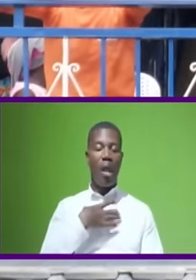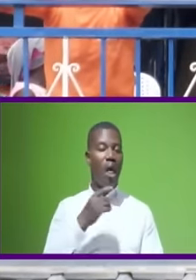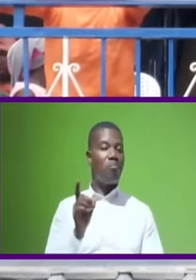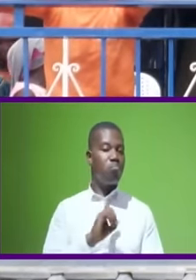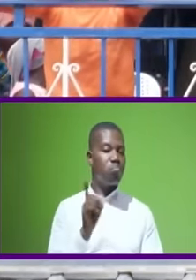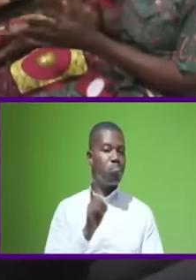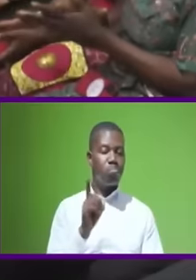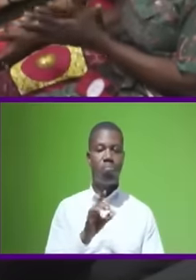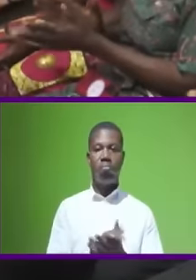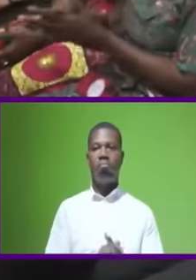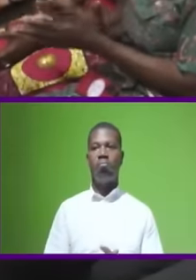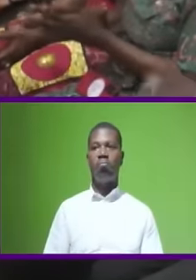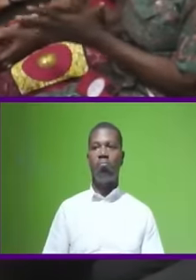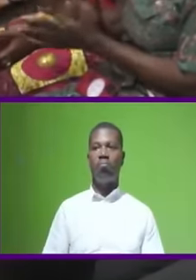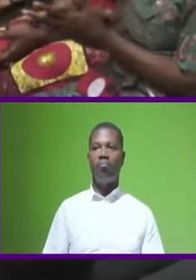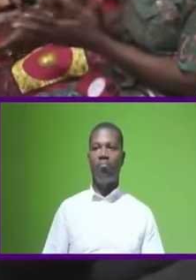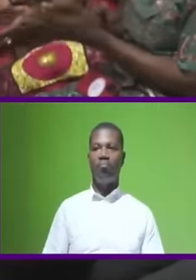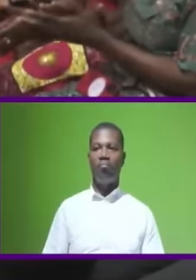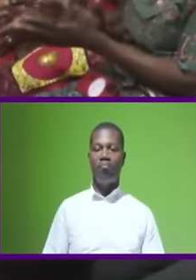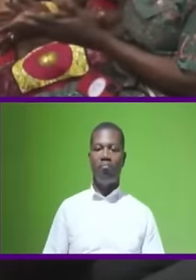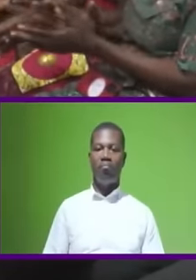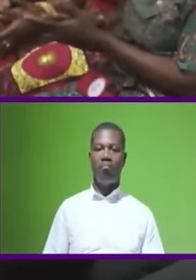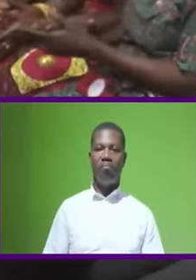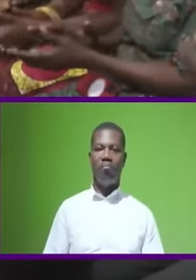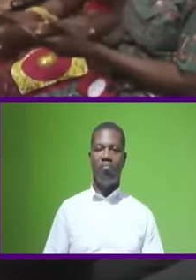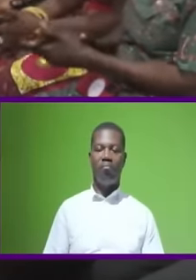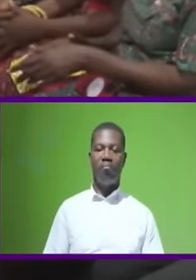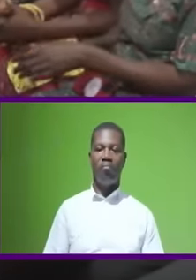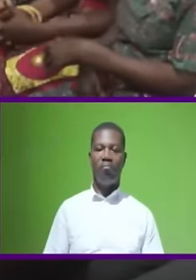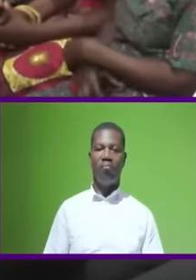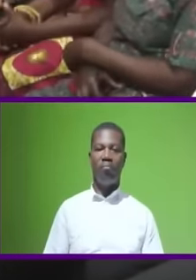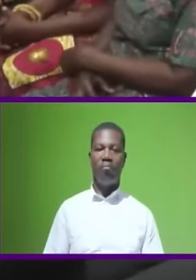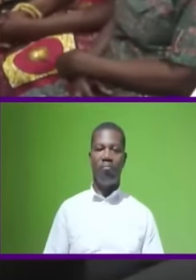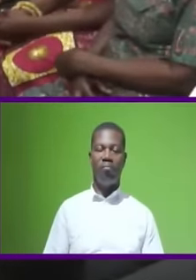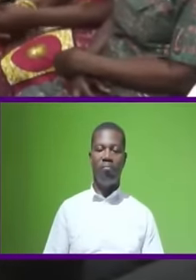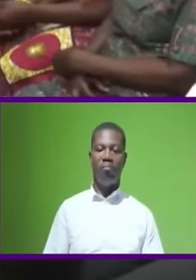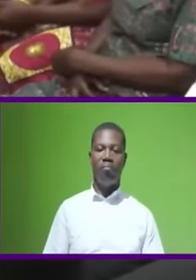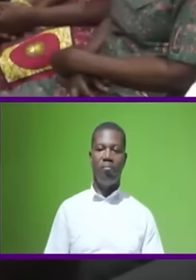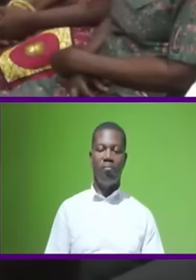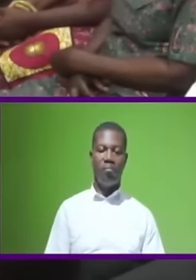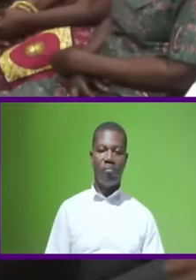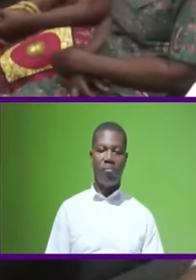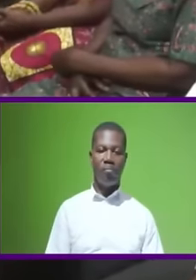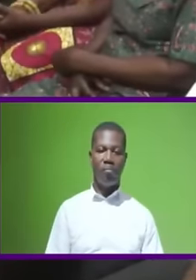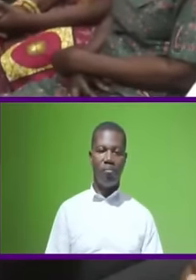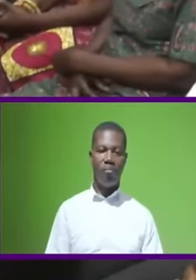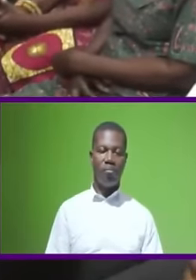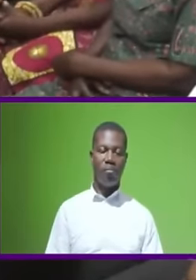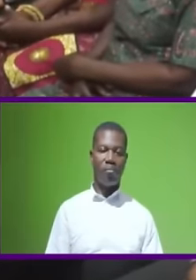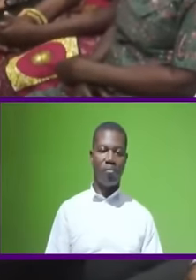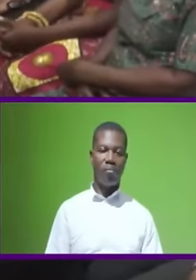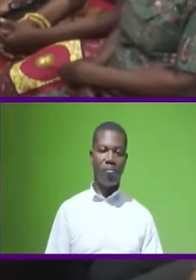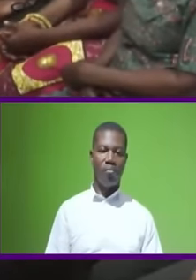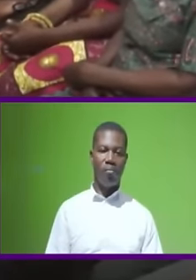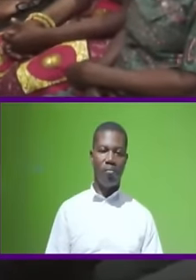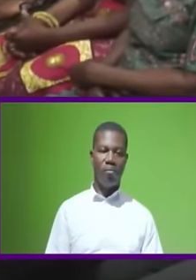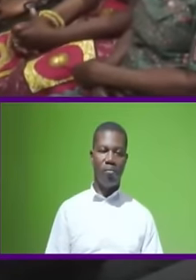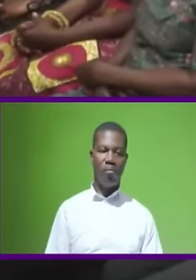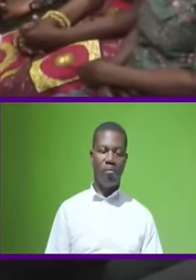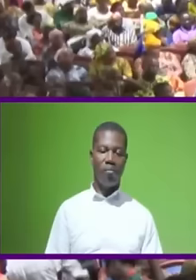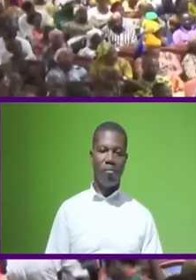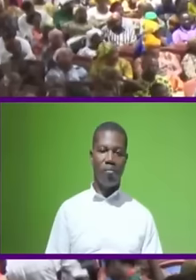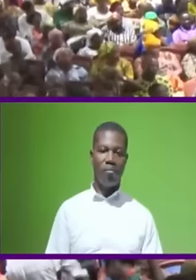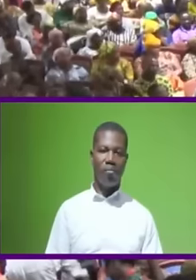It will delight me to have a small farm which I will be able to cater for the farm with around